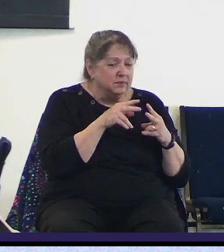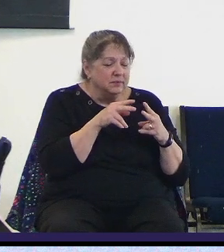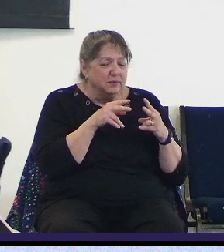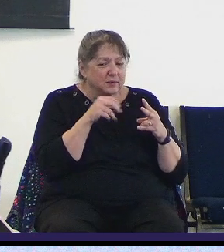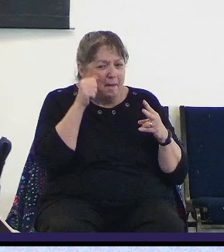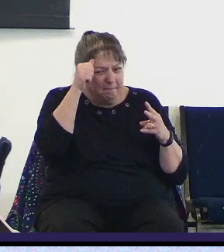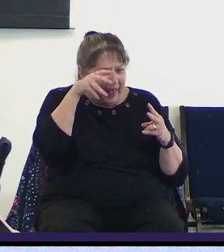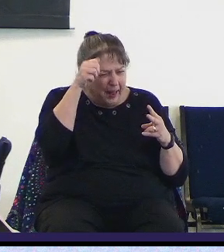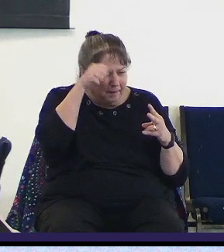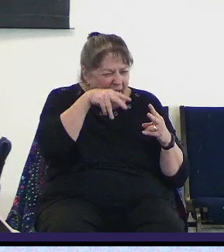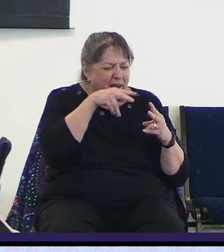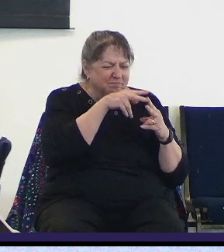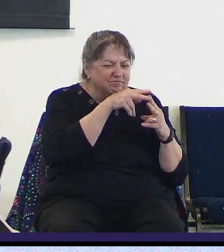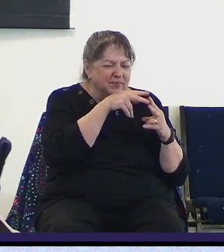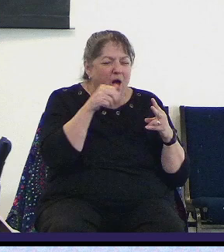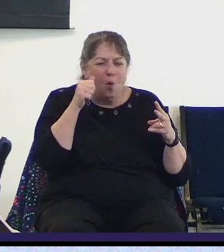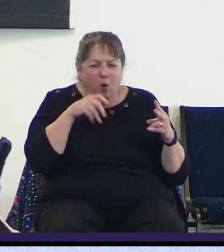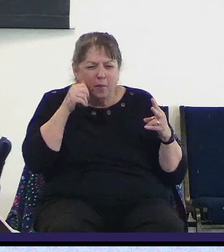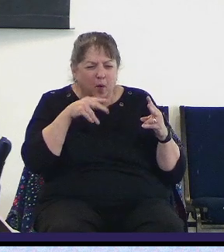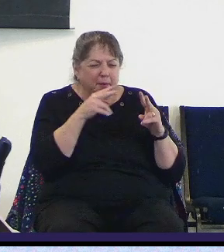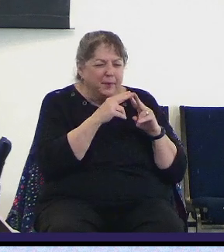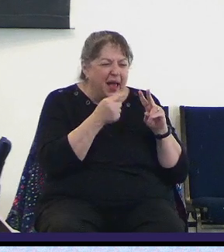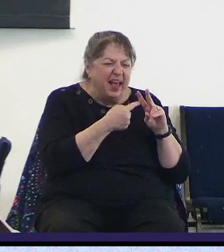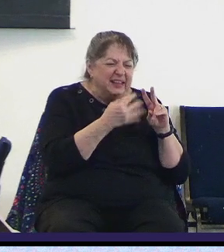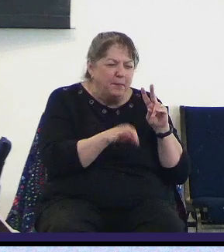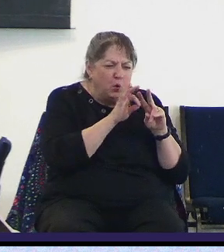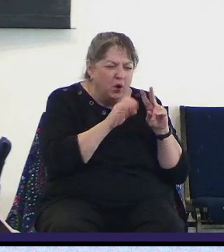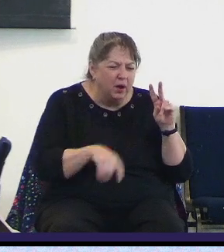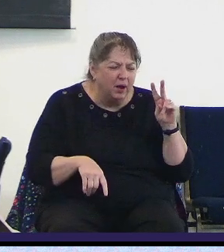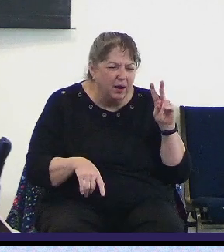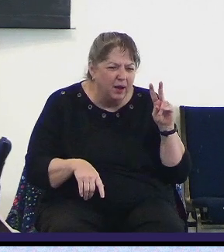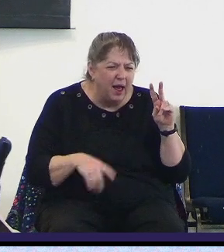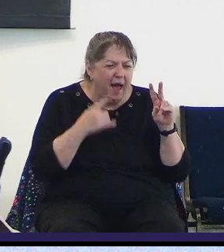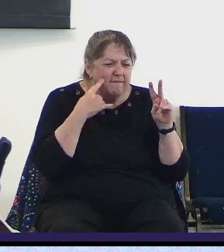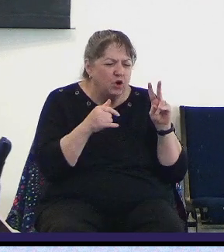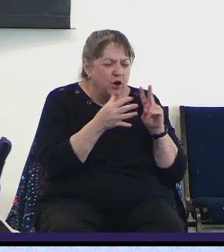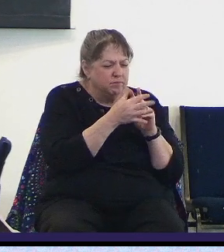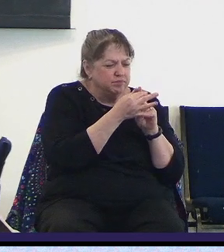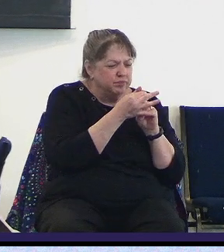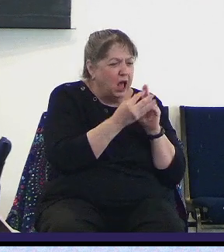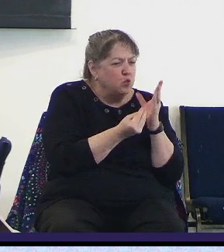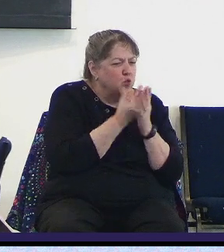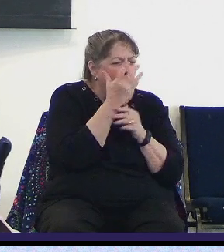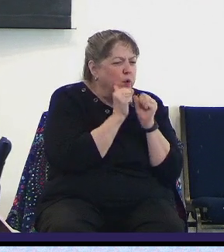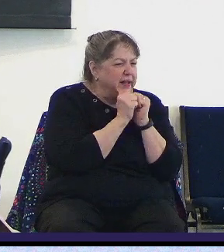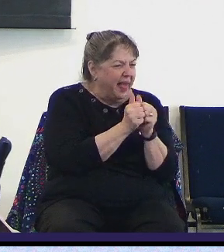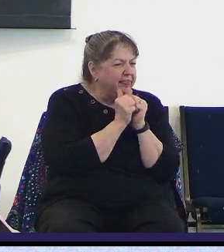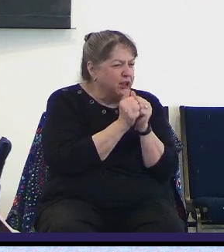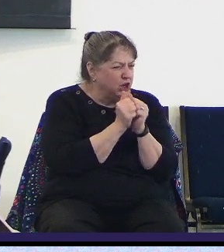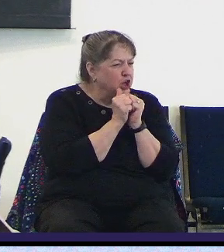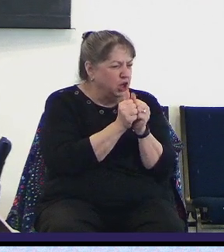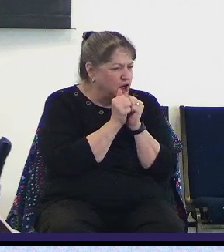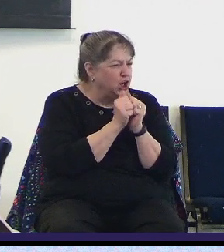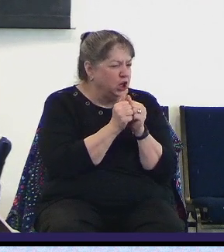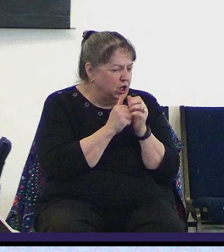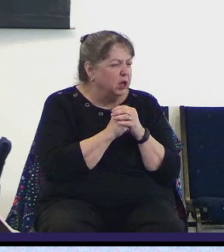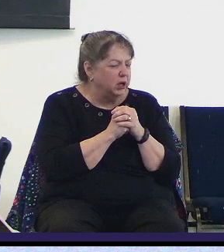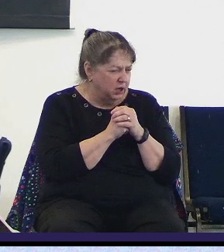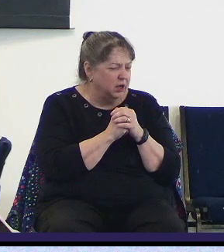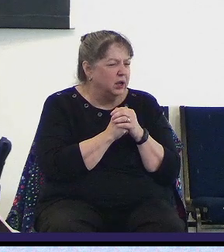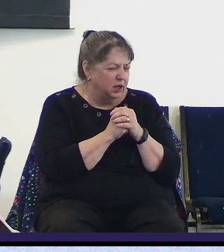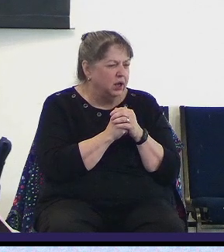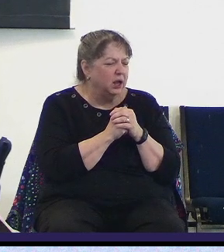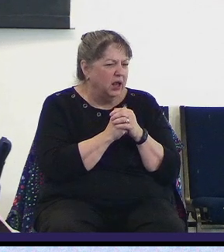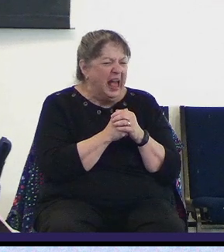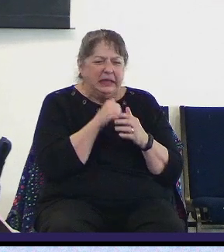and struggle on the ground. And so I want to encourage you regarding that. Disciples are not, they're not informed, they are formed. They